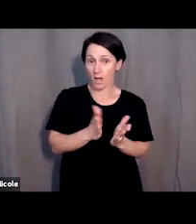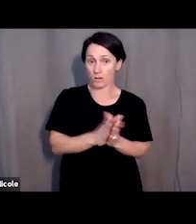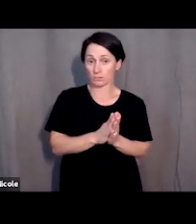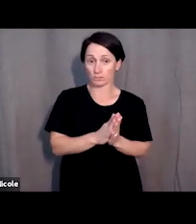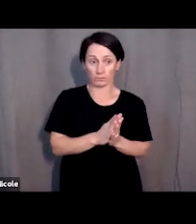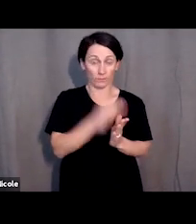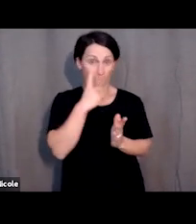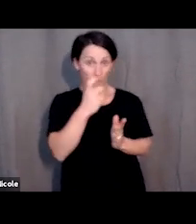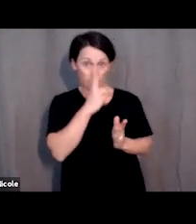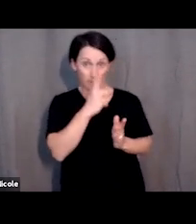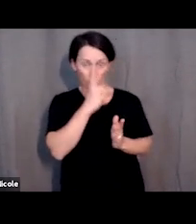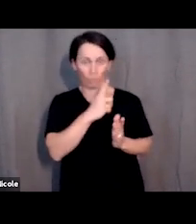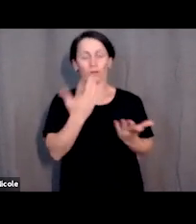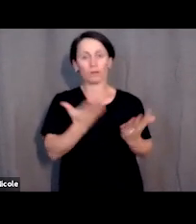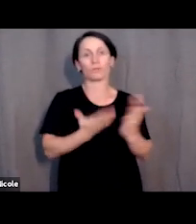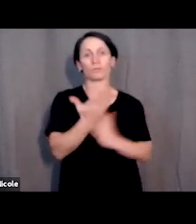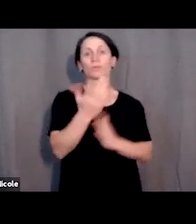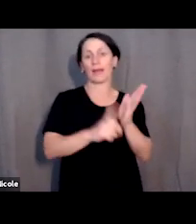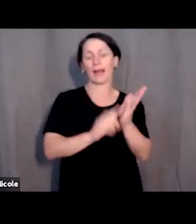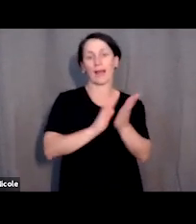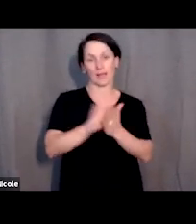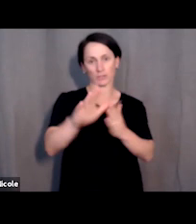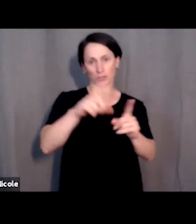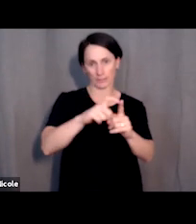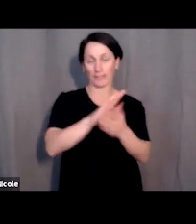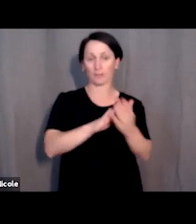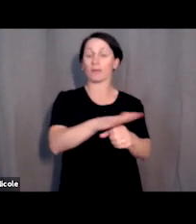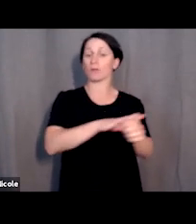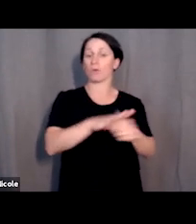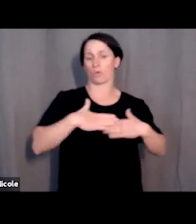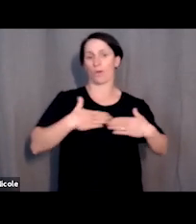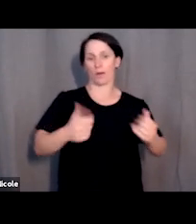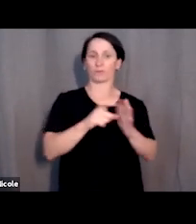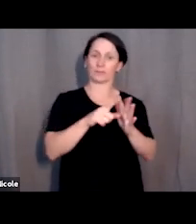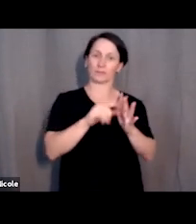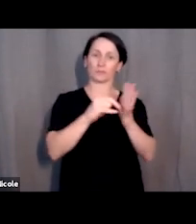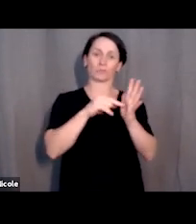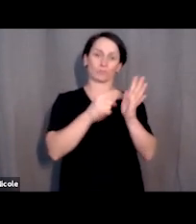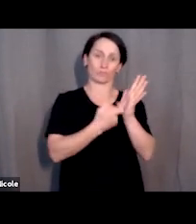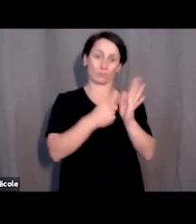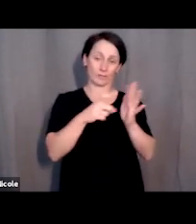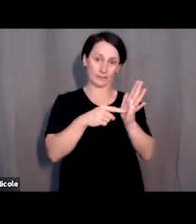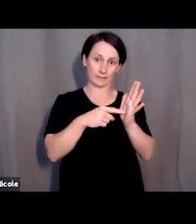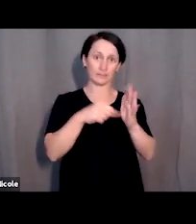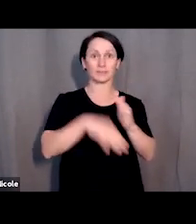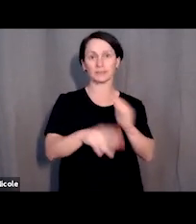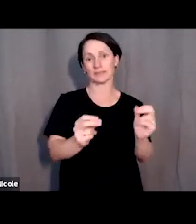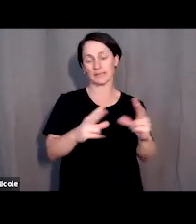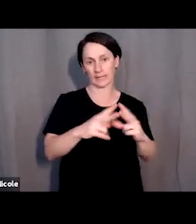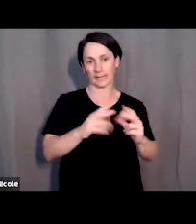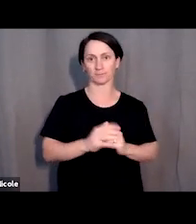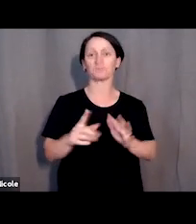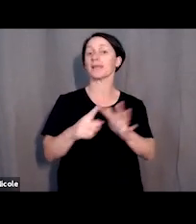the local mental health service, the LHD, but particularly the community mental health service in Southeast Sydney, in